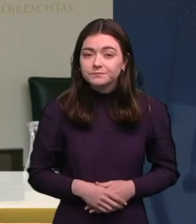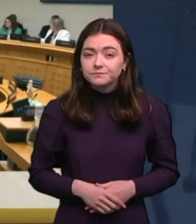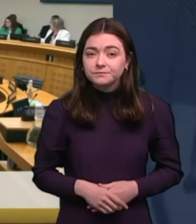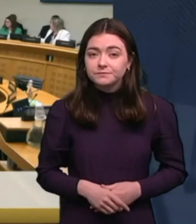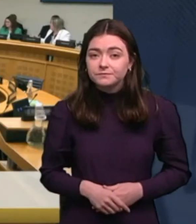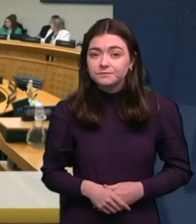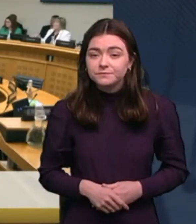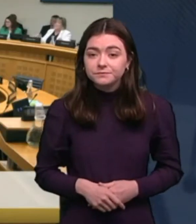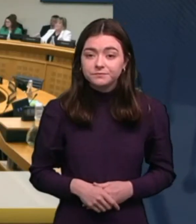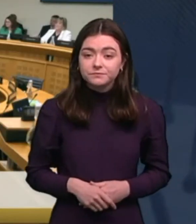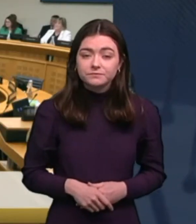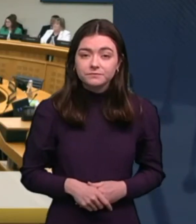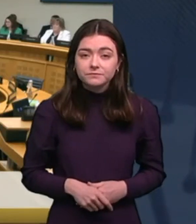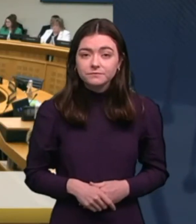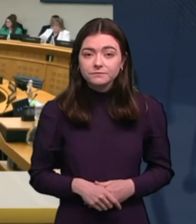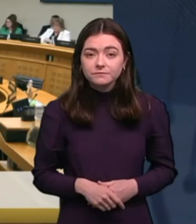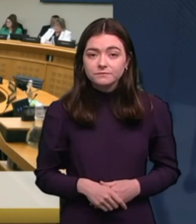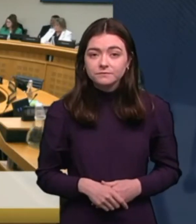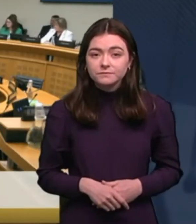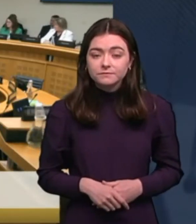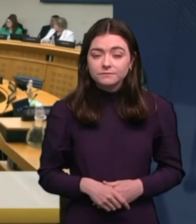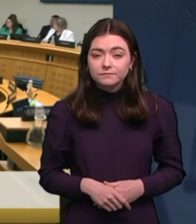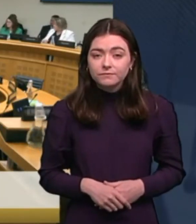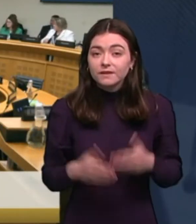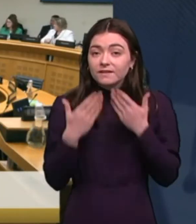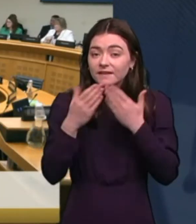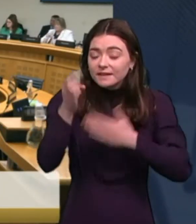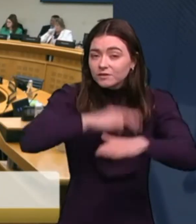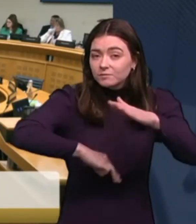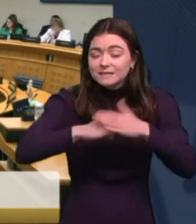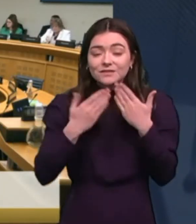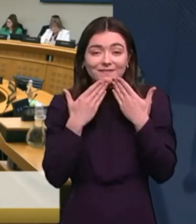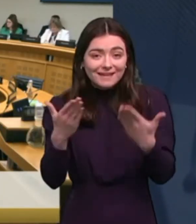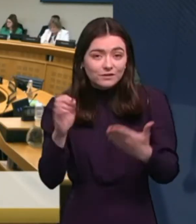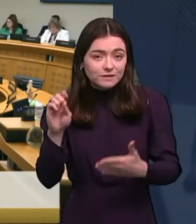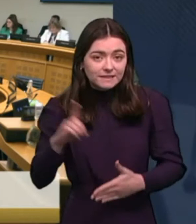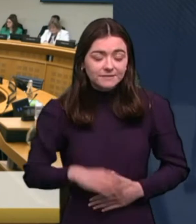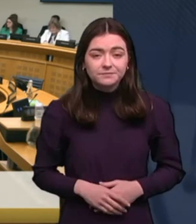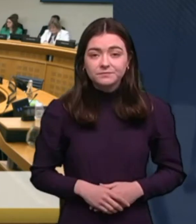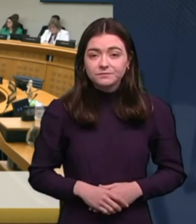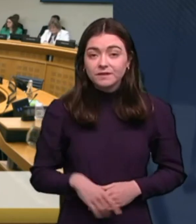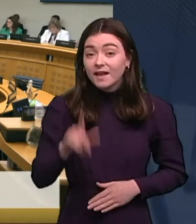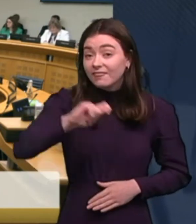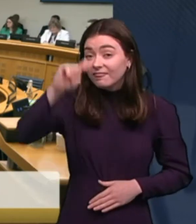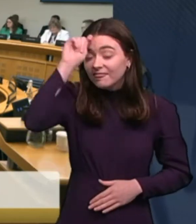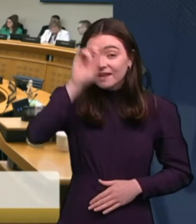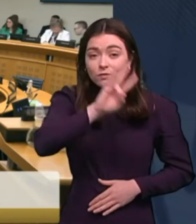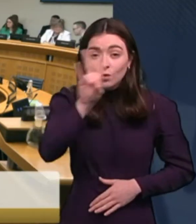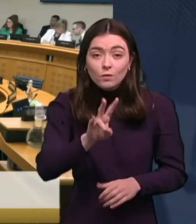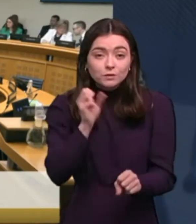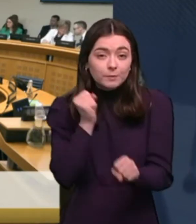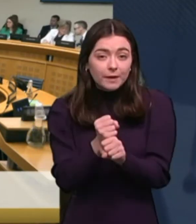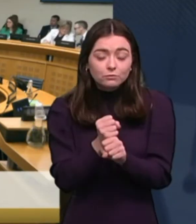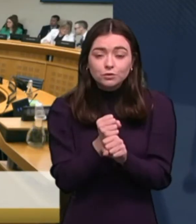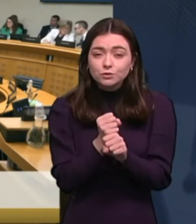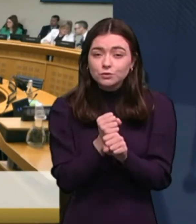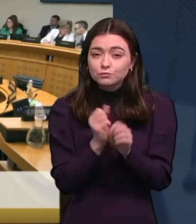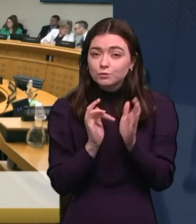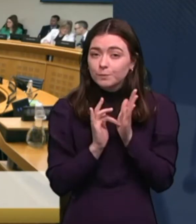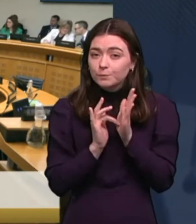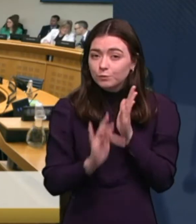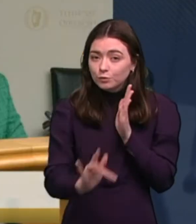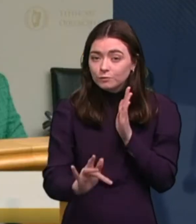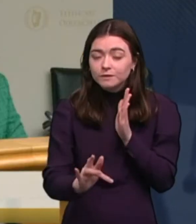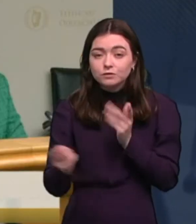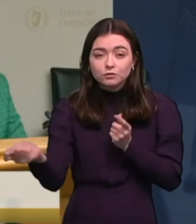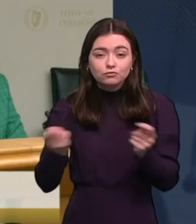have you in yeah, thank you. Thanks, Minister, and thanks, Deputy. I think the question was about the removal of treatment